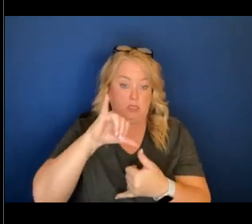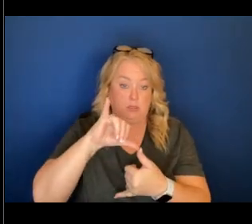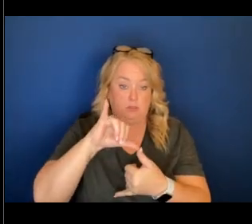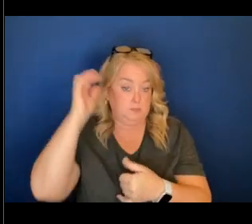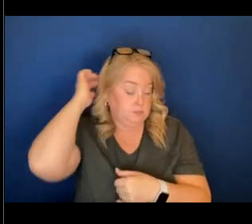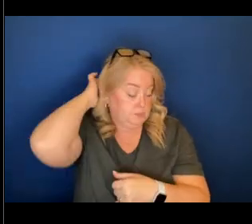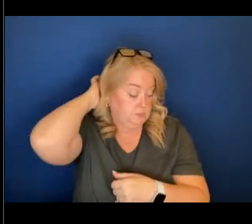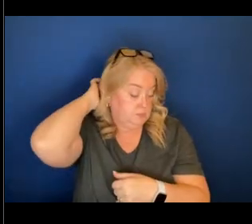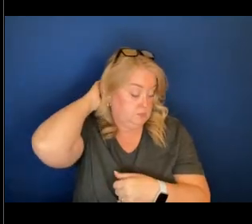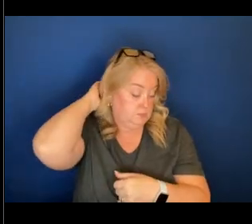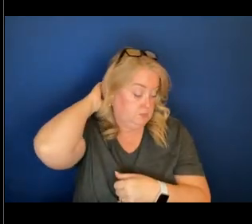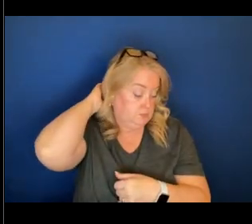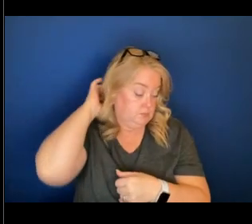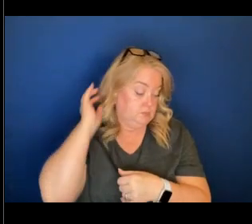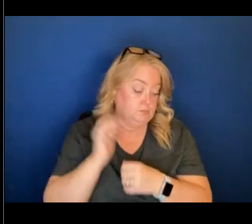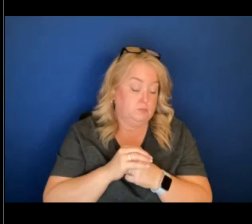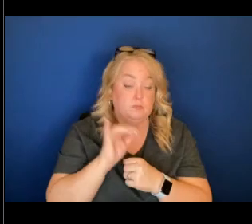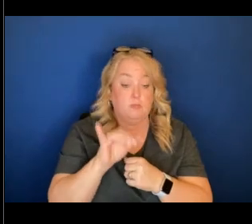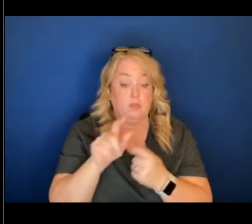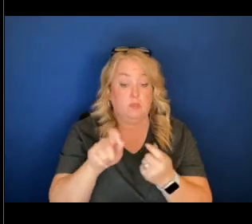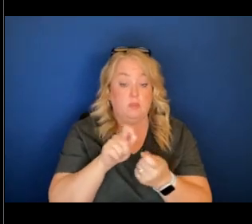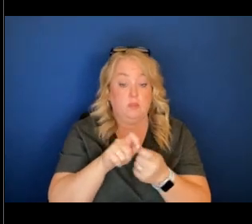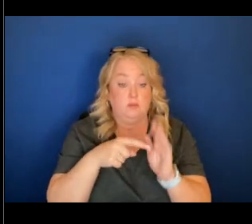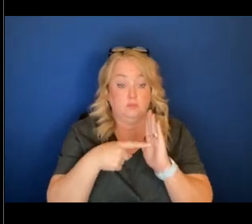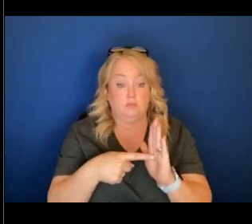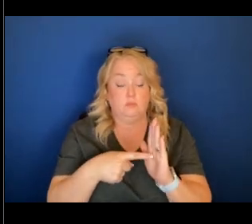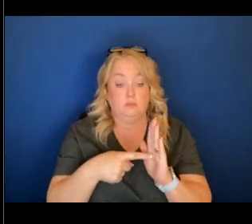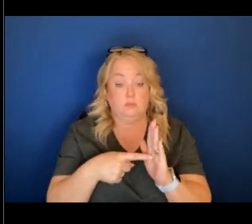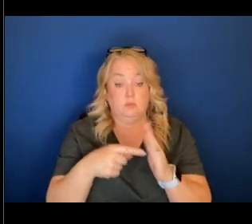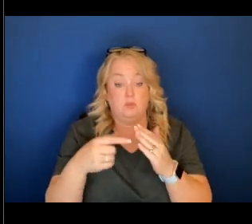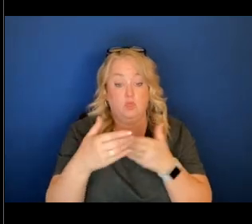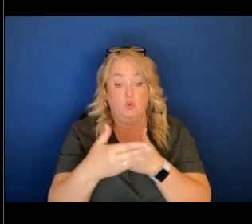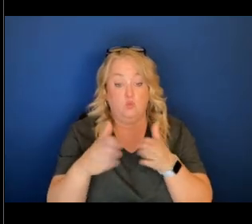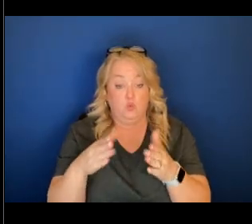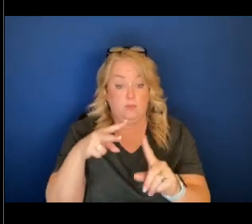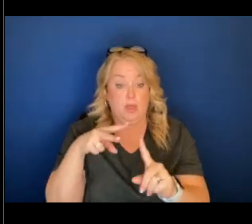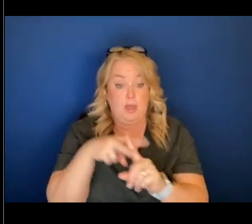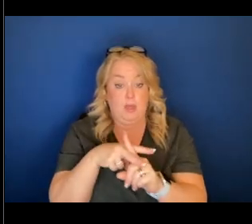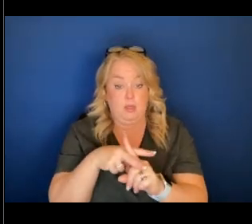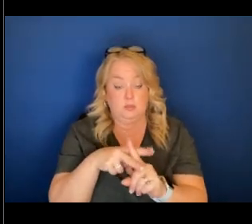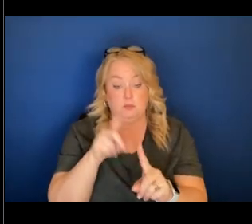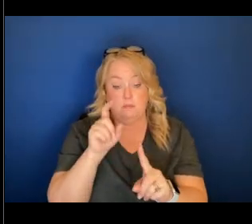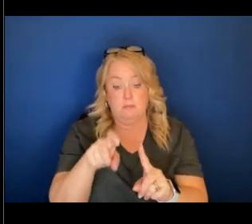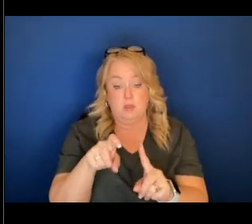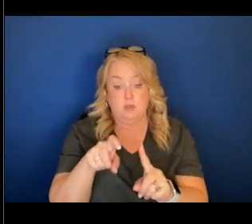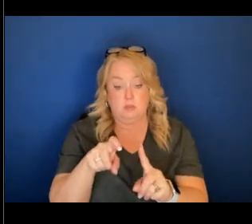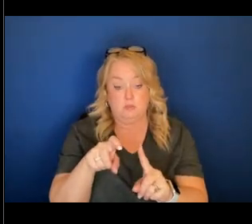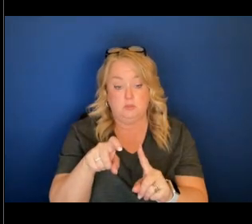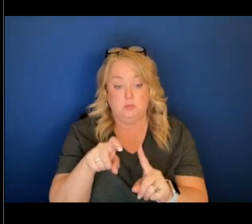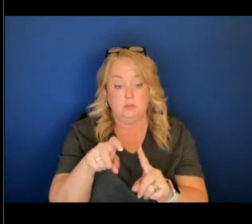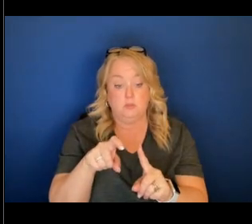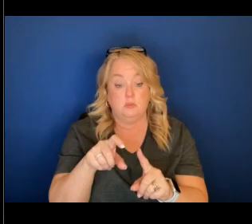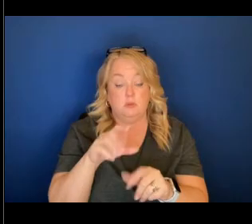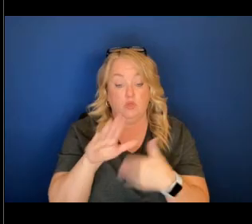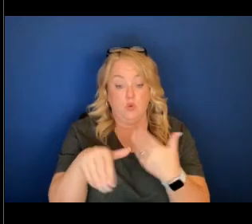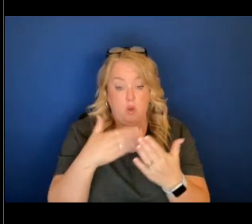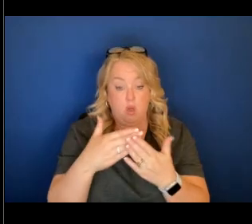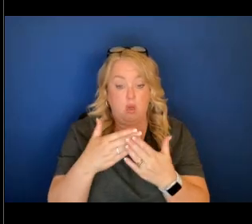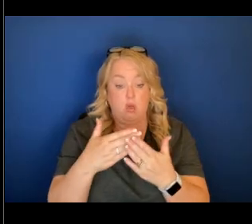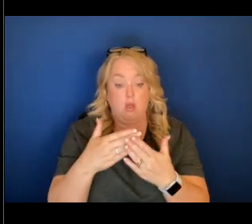The guidelines specify that room outlets must be located so that all